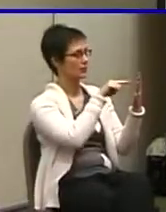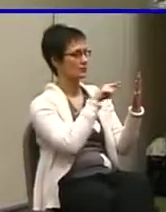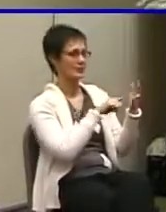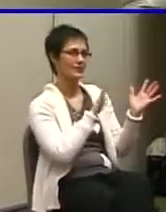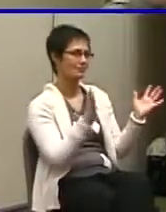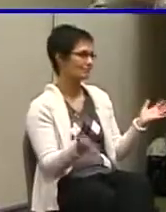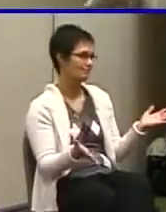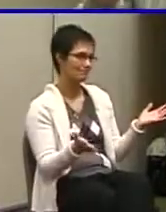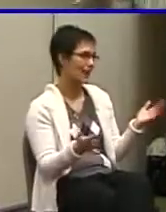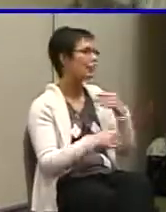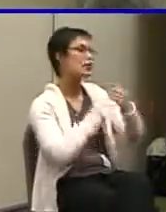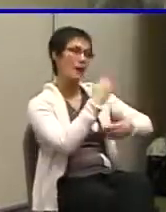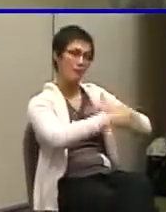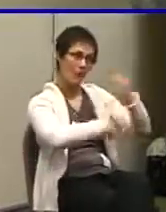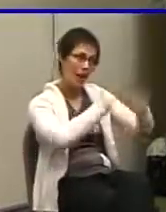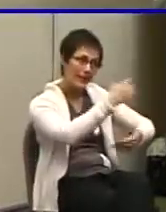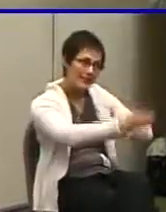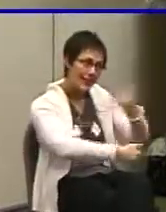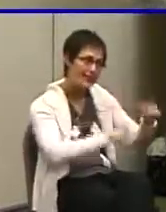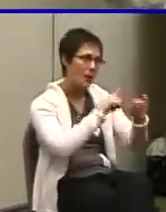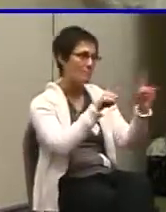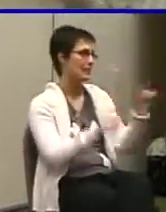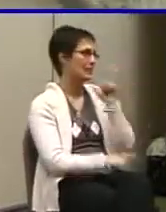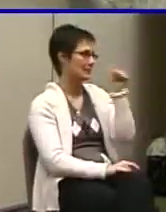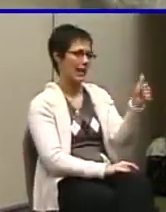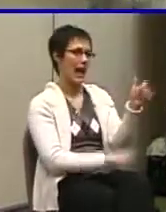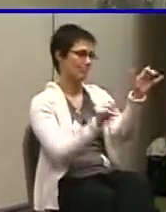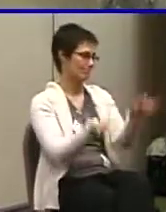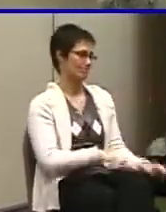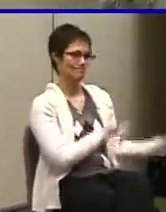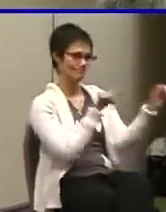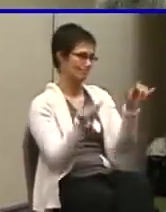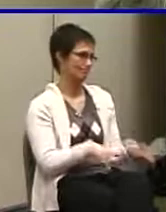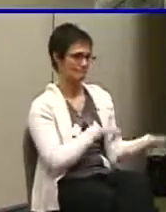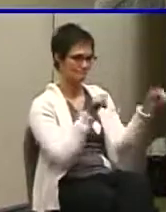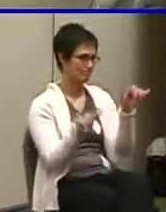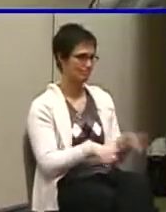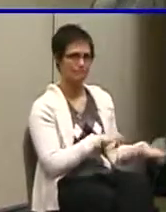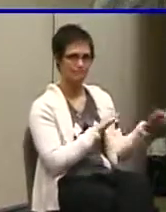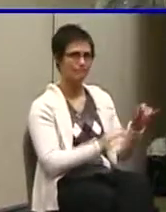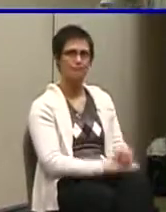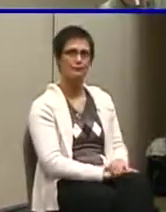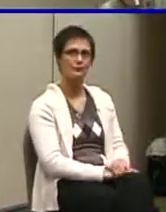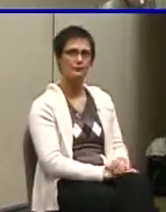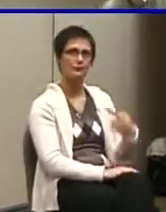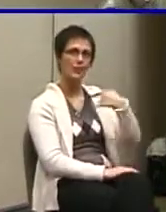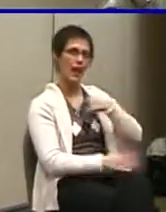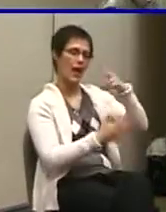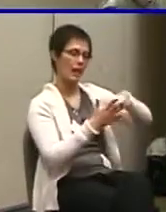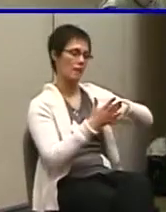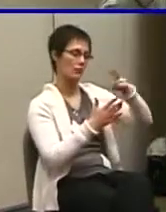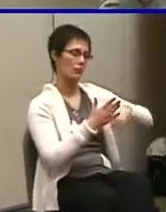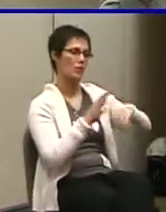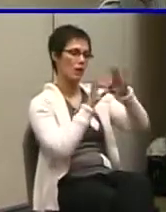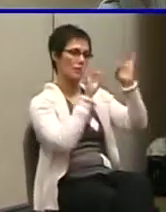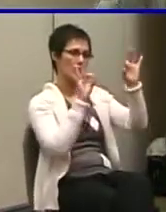we go through. But and I think that's sometimes, I've read forms